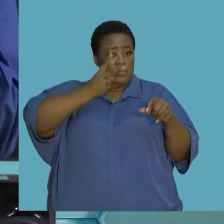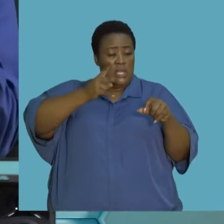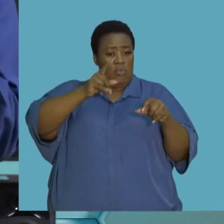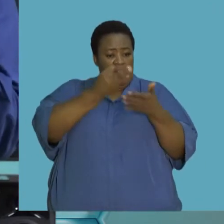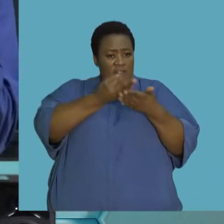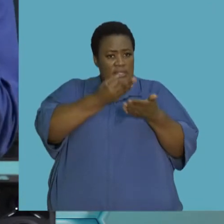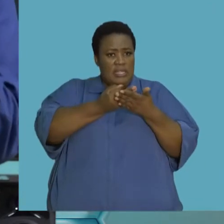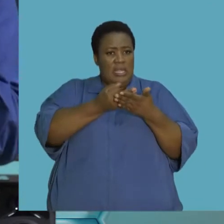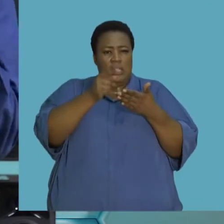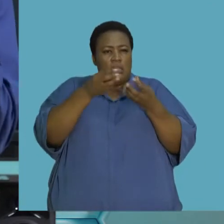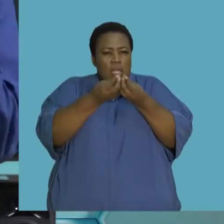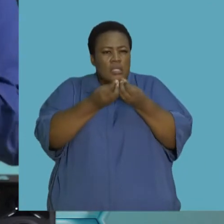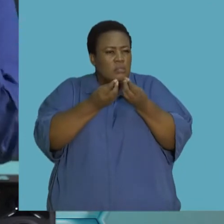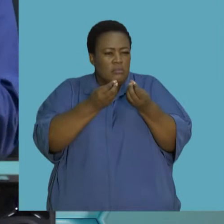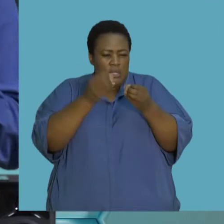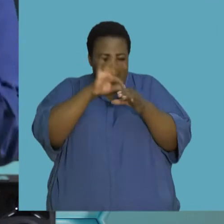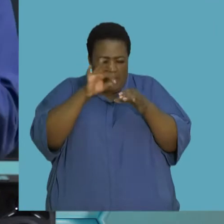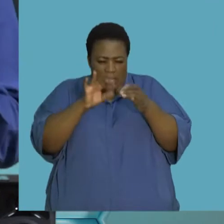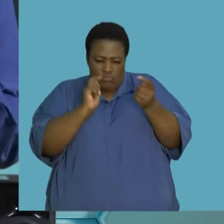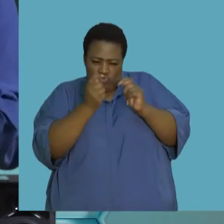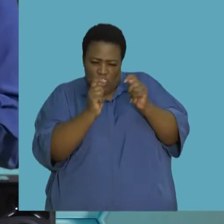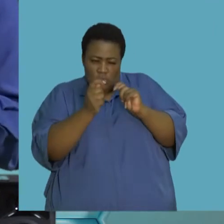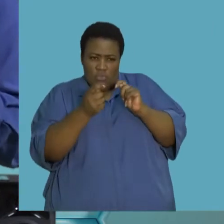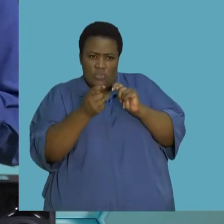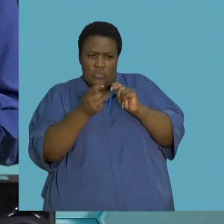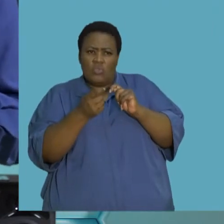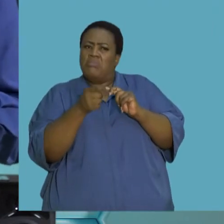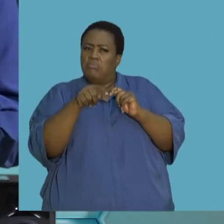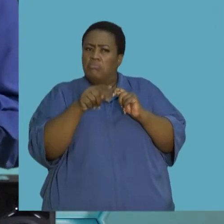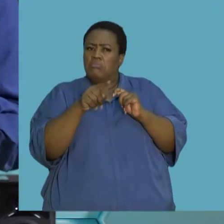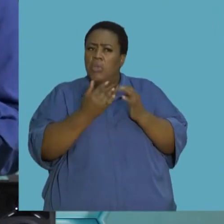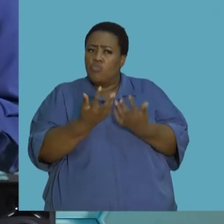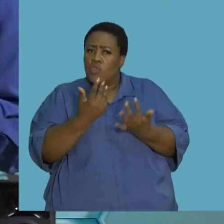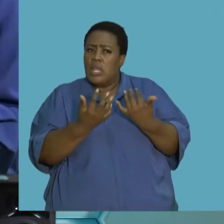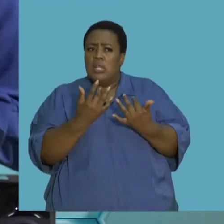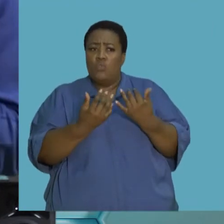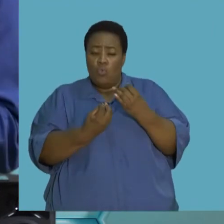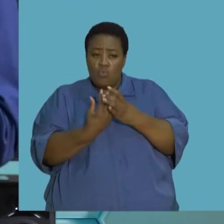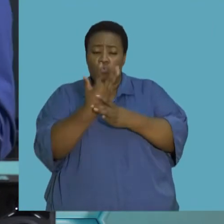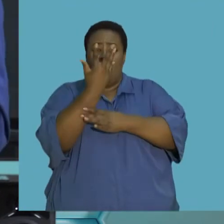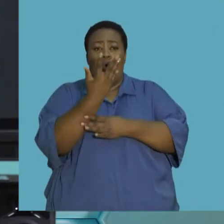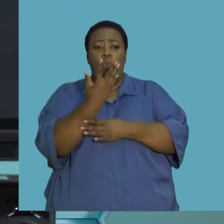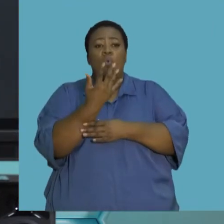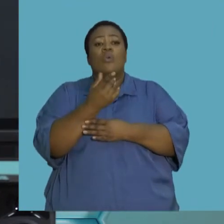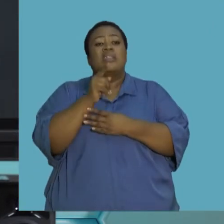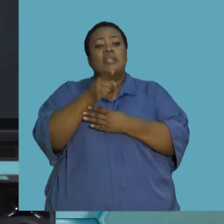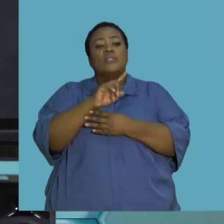is that factor that changes or causes the plant to actually become green or grow. And that's the factor